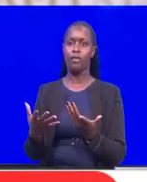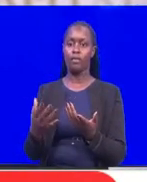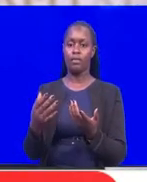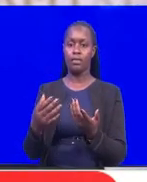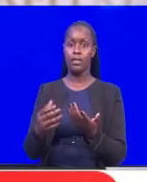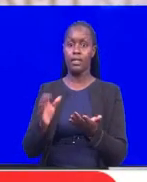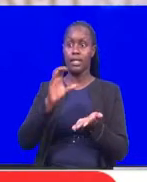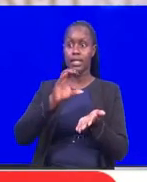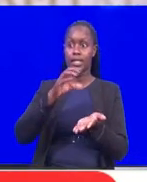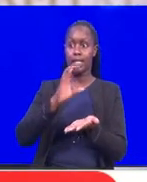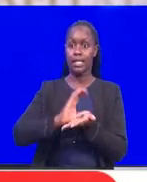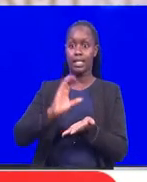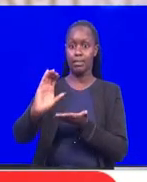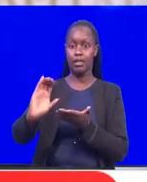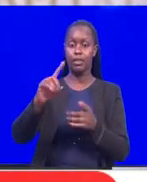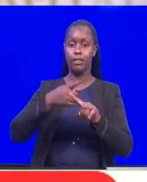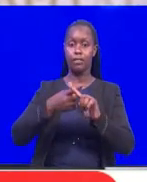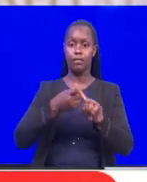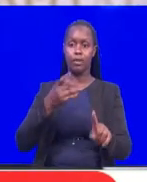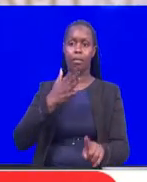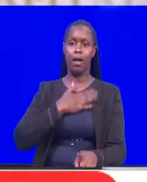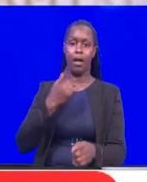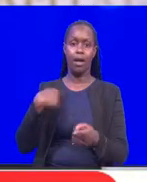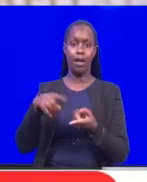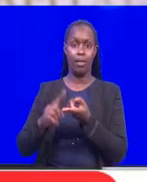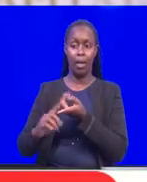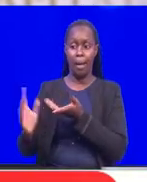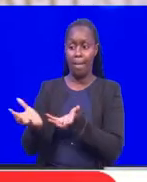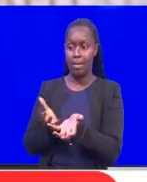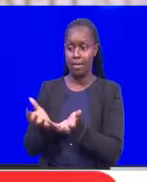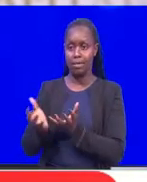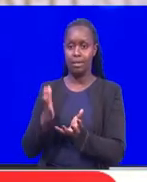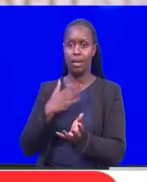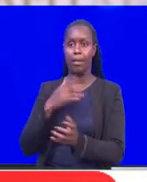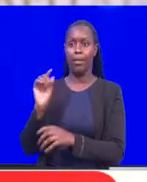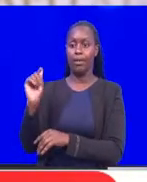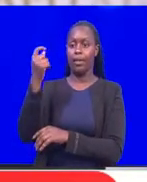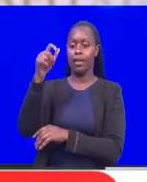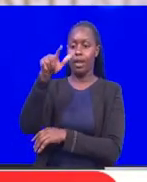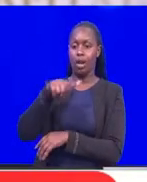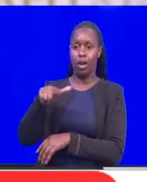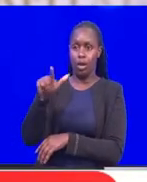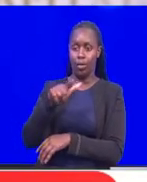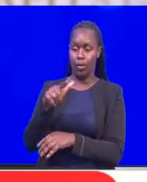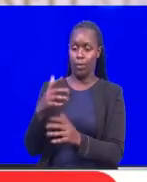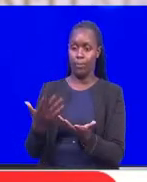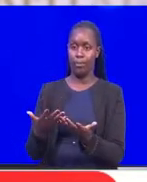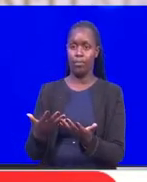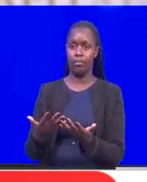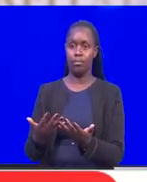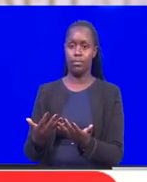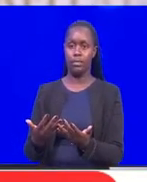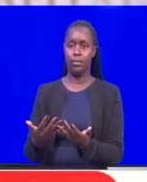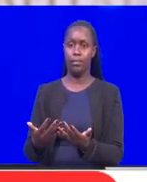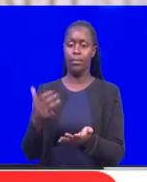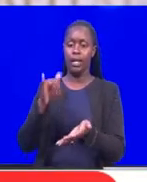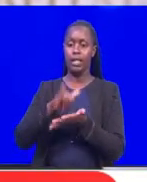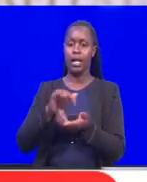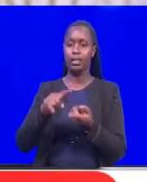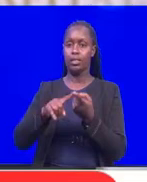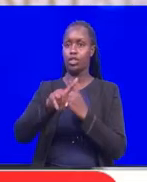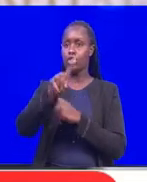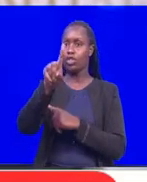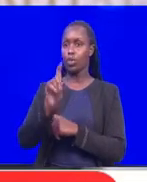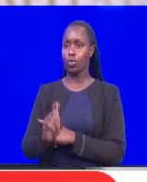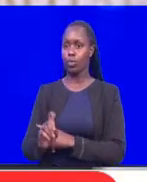capital from our retail investors, our Kenyan, local, domestic? That is the key question.